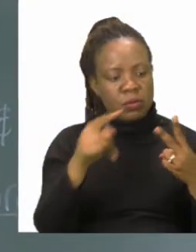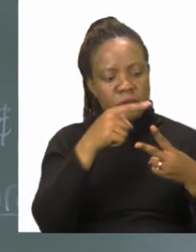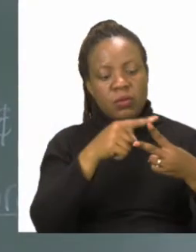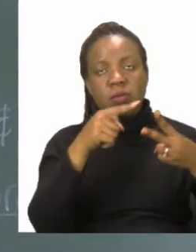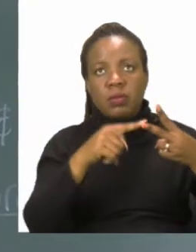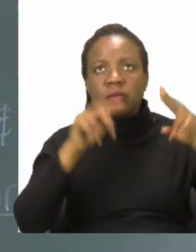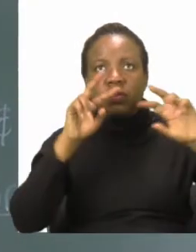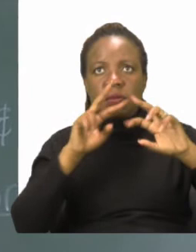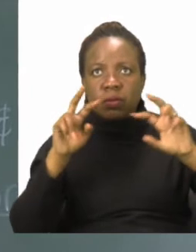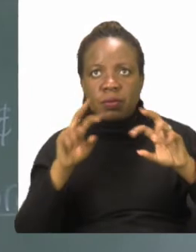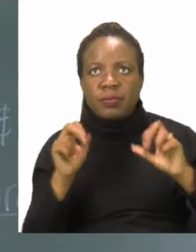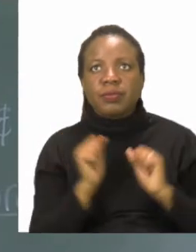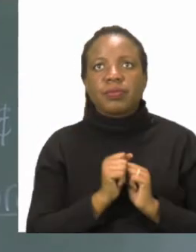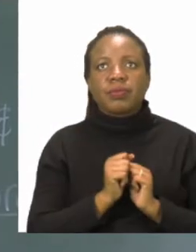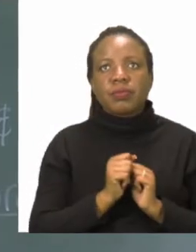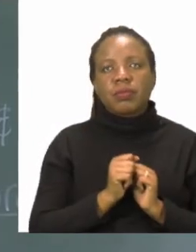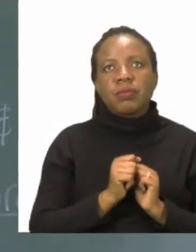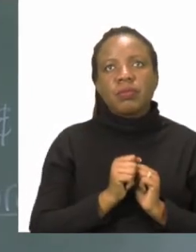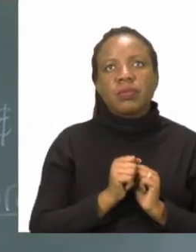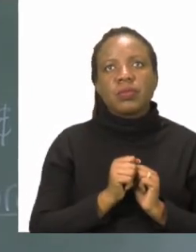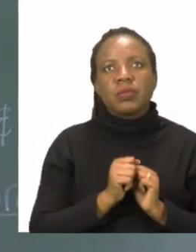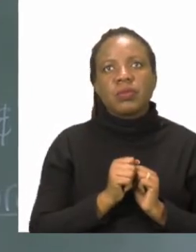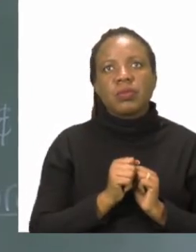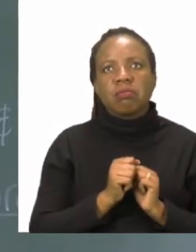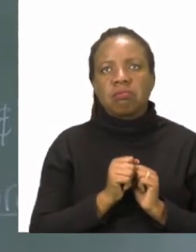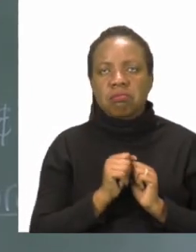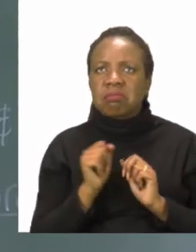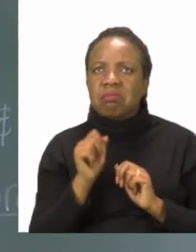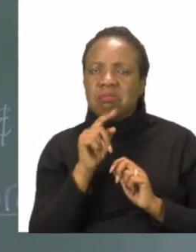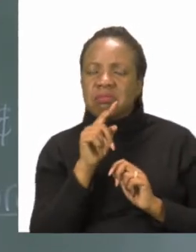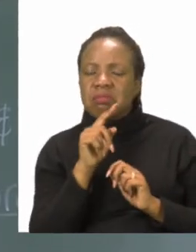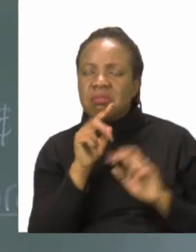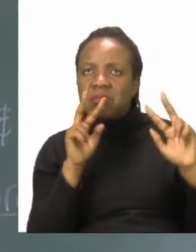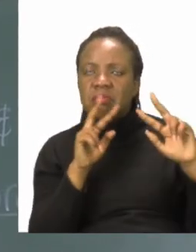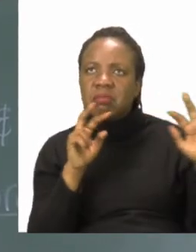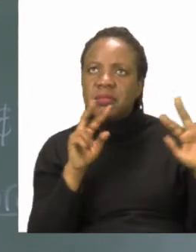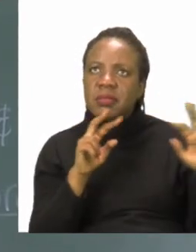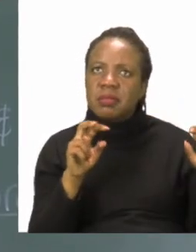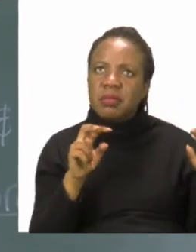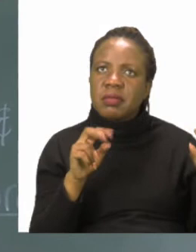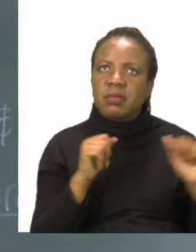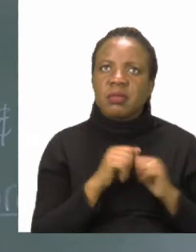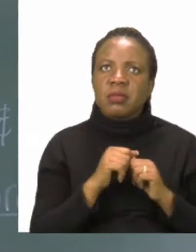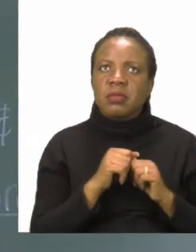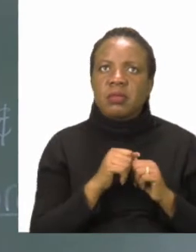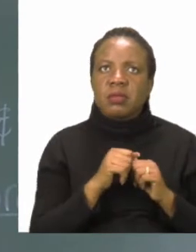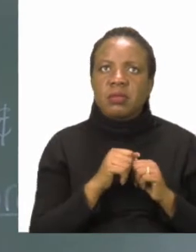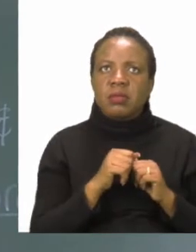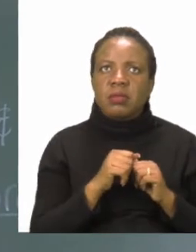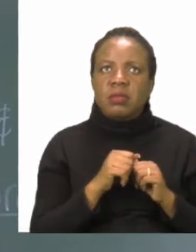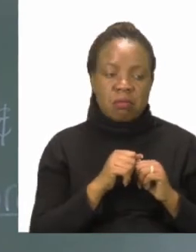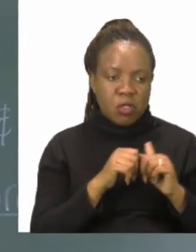words are. So if you look at the word search, what is always helpful is if you find